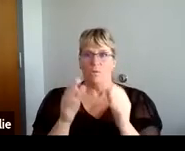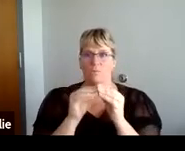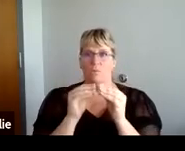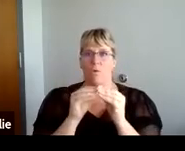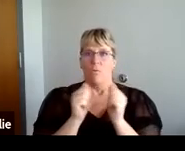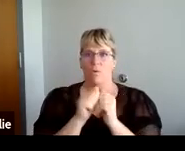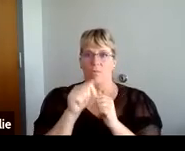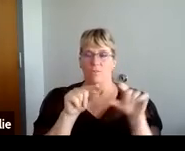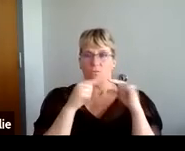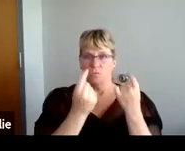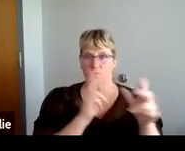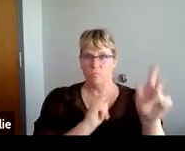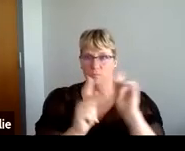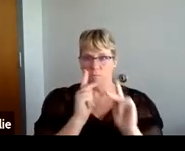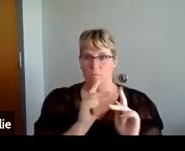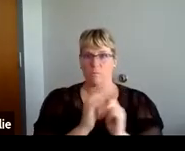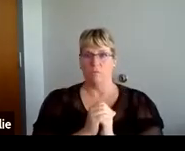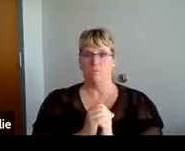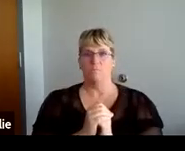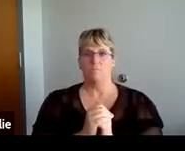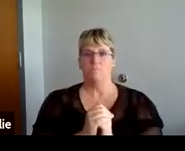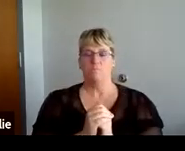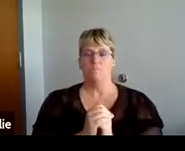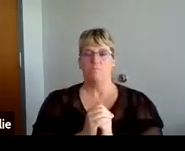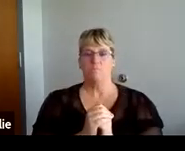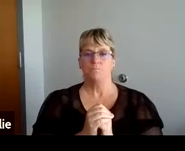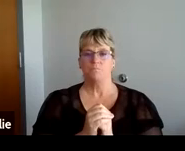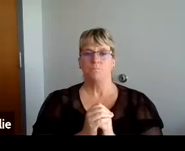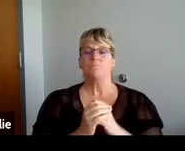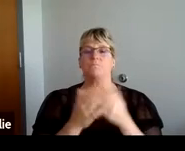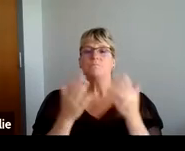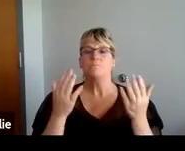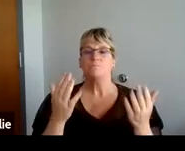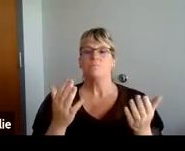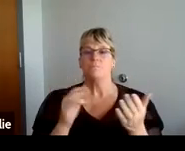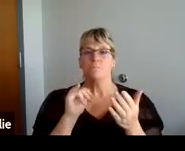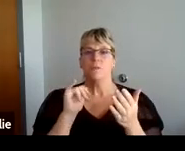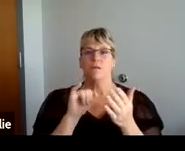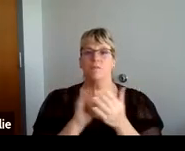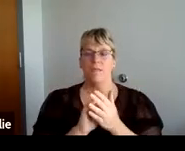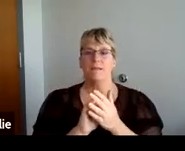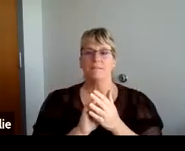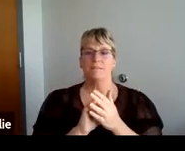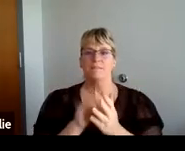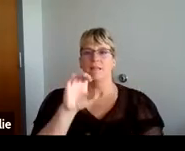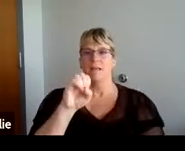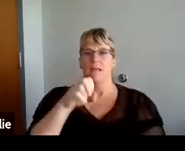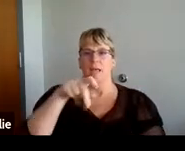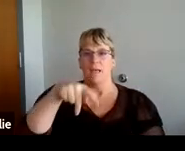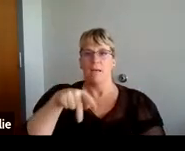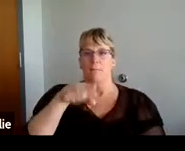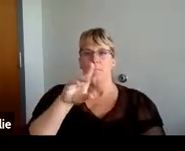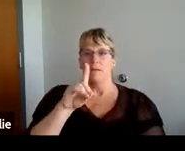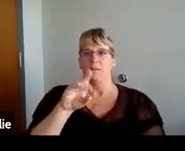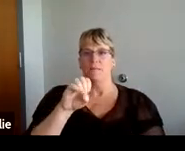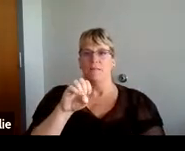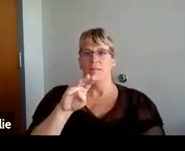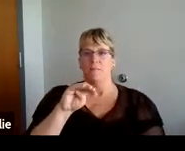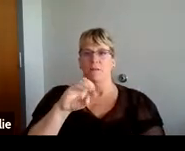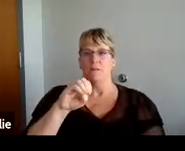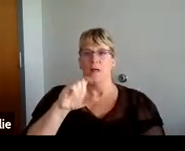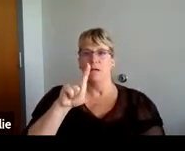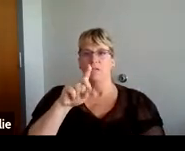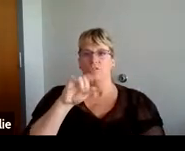this population in particular. So that's kind of the epidemiological section. Let's now get into the brain